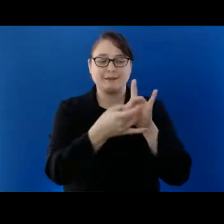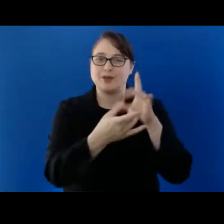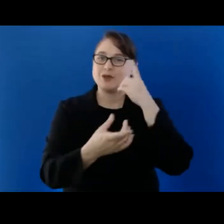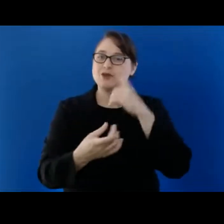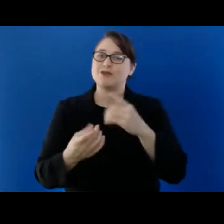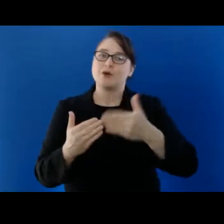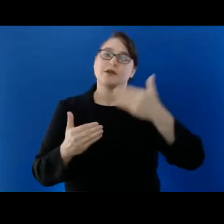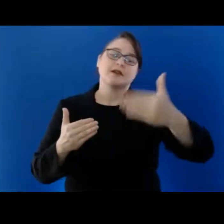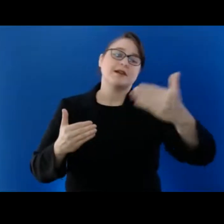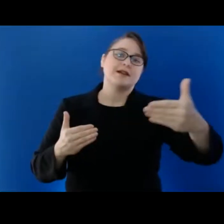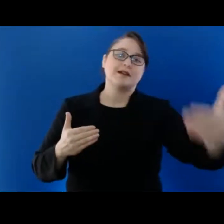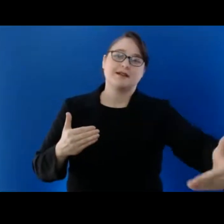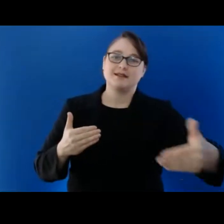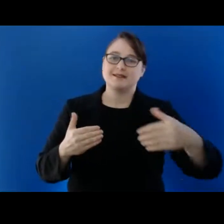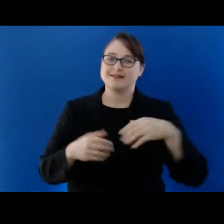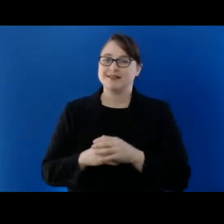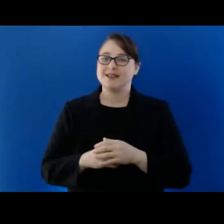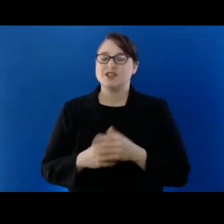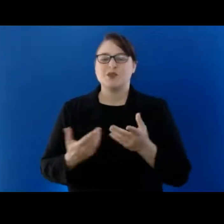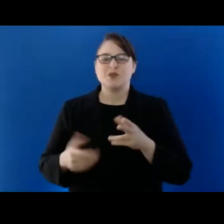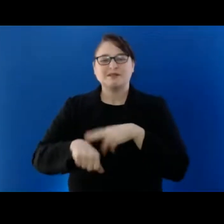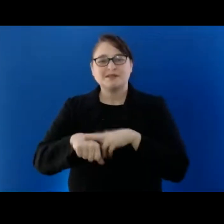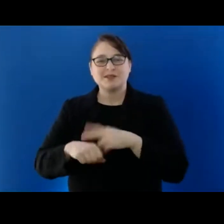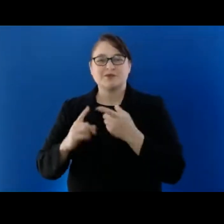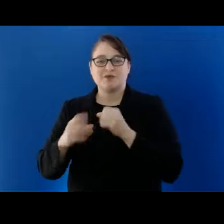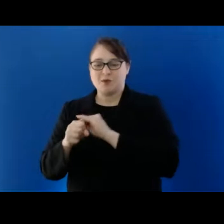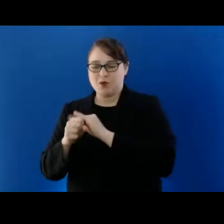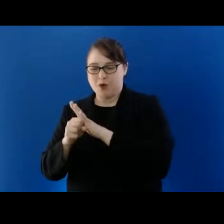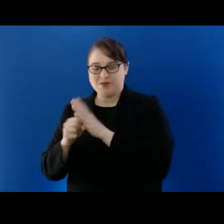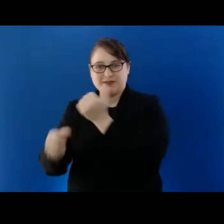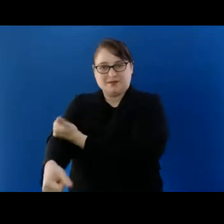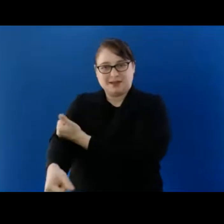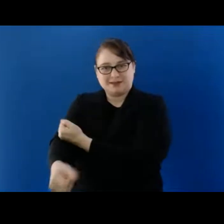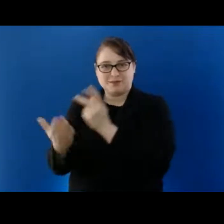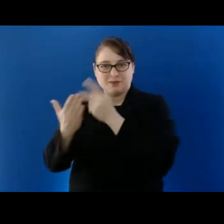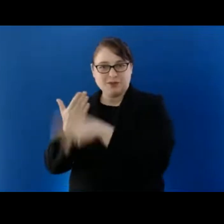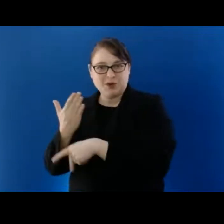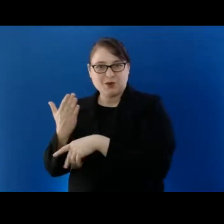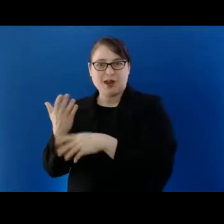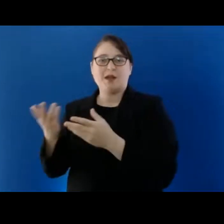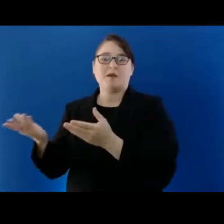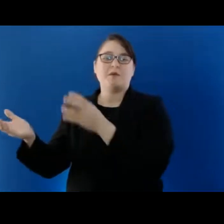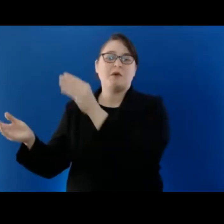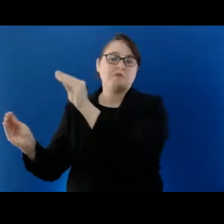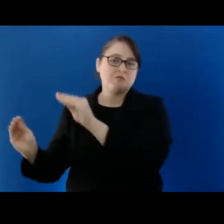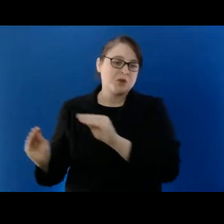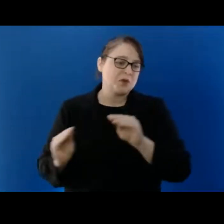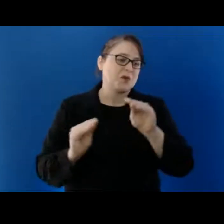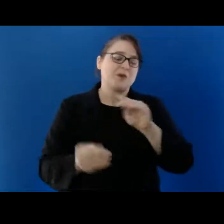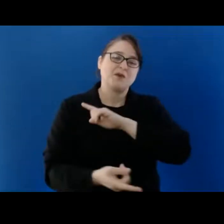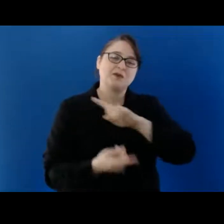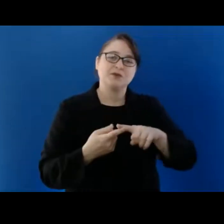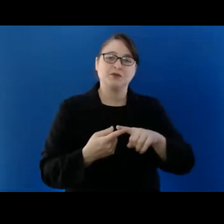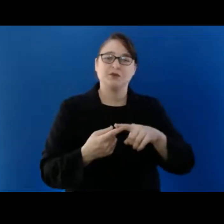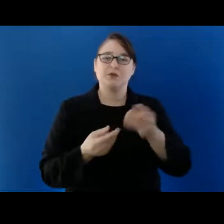from the COVID vaccine program into giving information, disseminating the correct